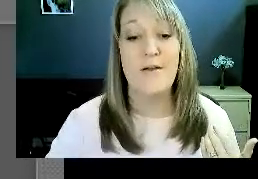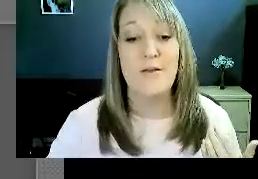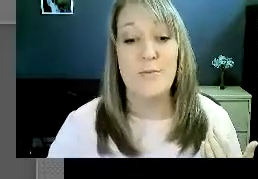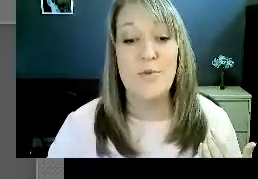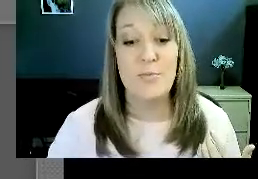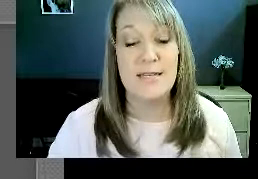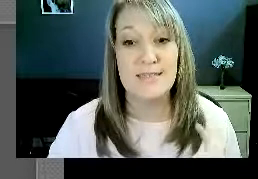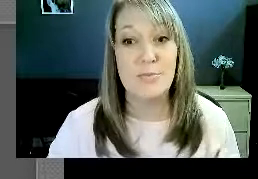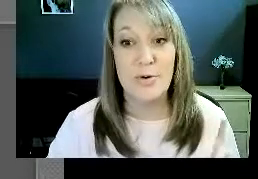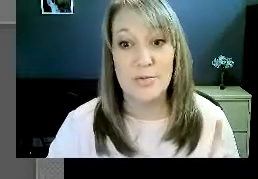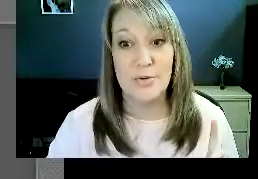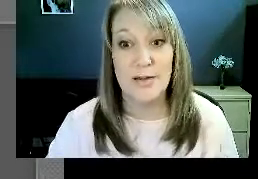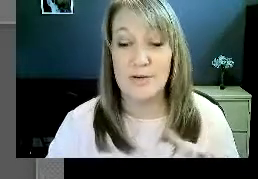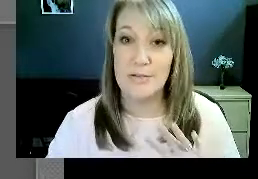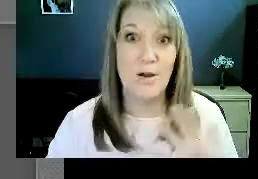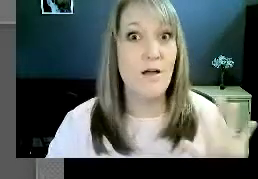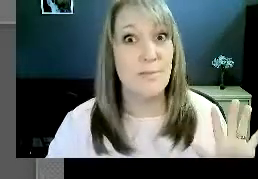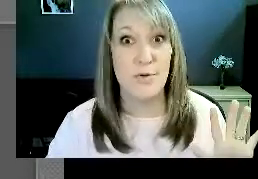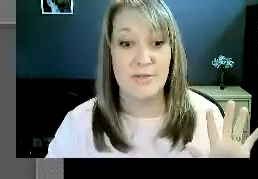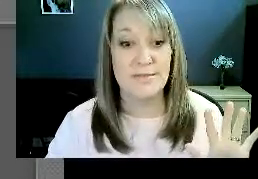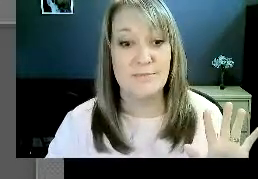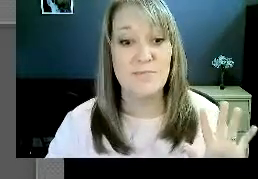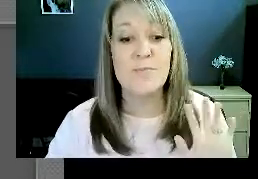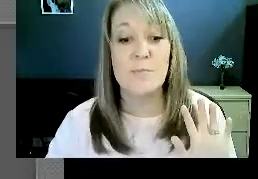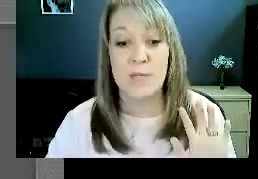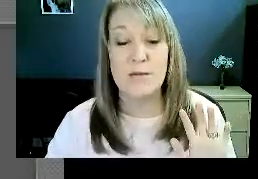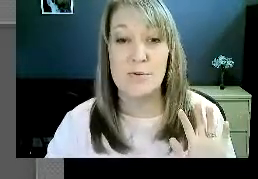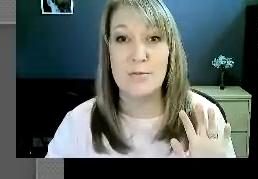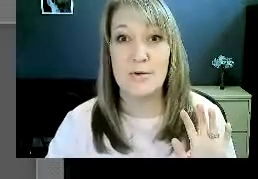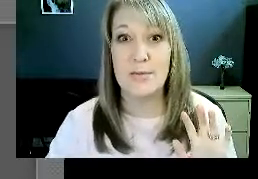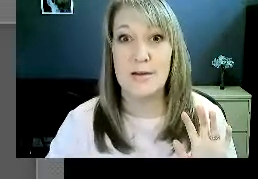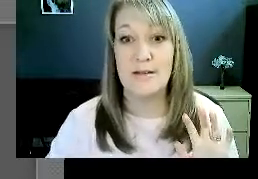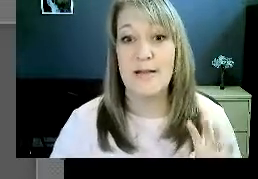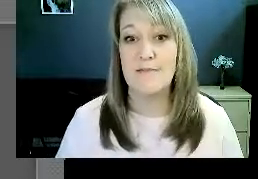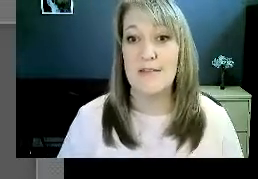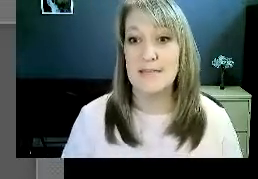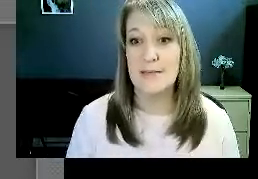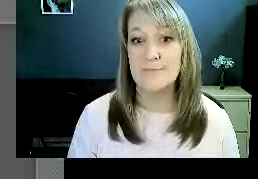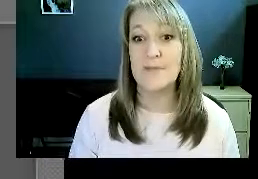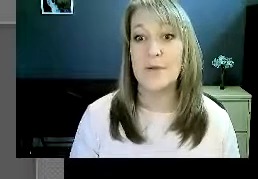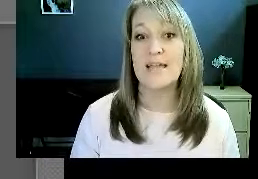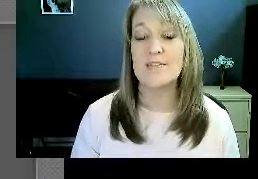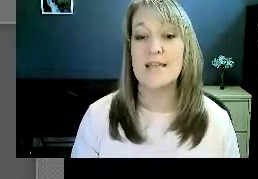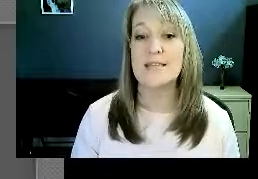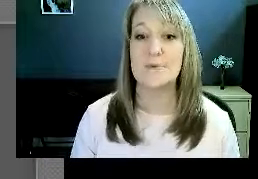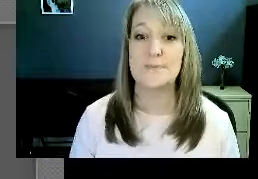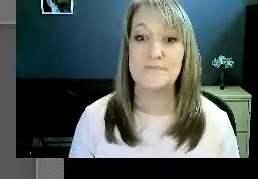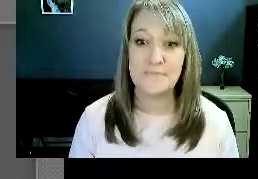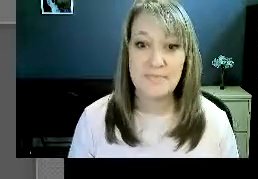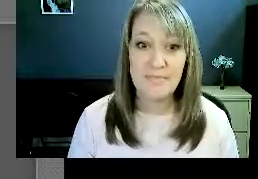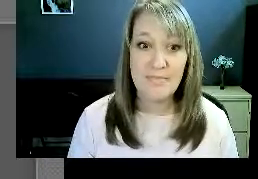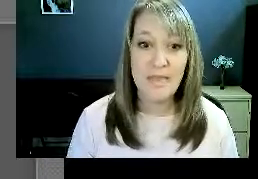so movement is an important parameter. They're all important, but an important parameter of ASL. Okay, here's the last